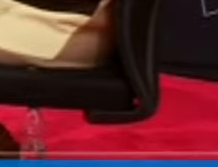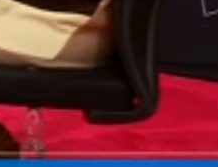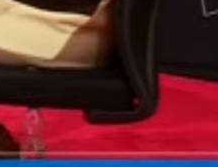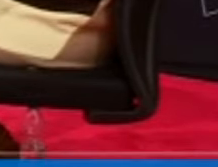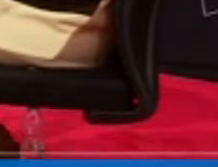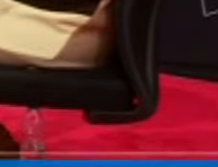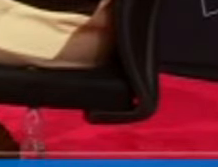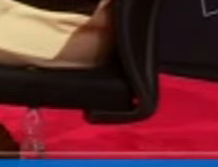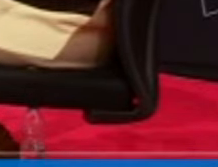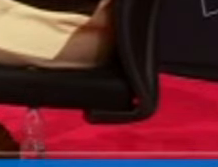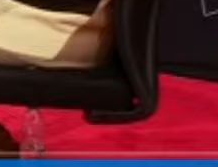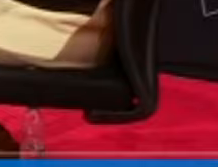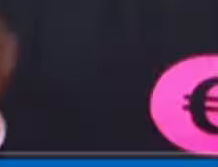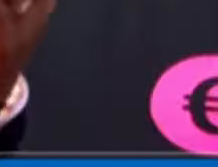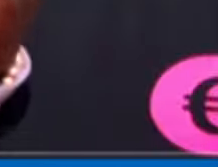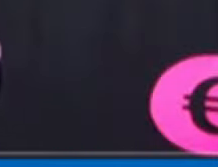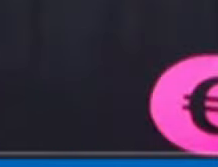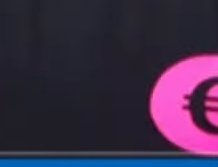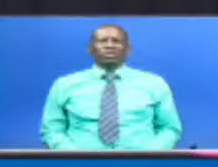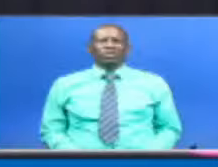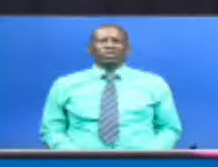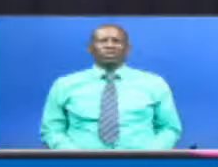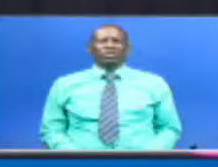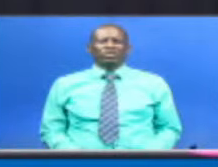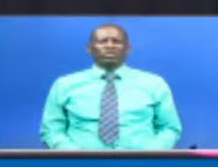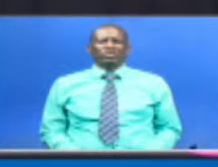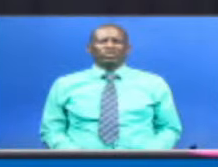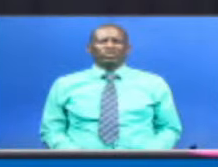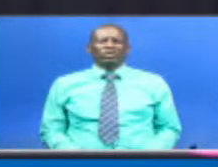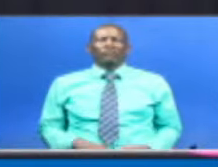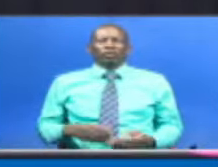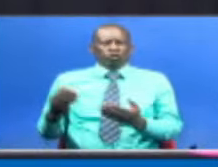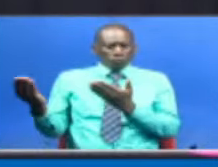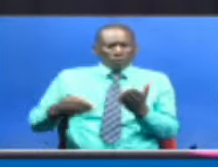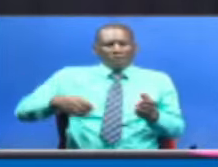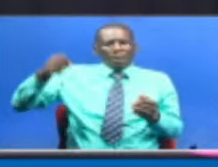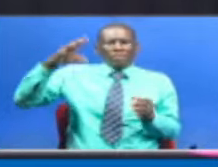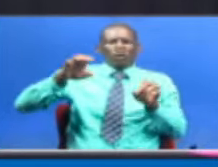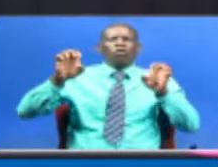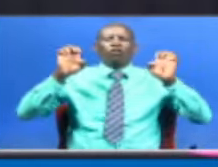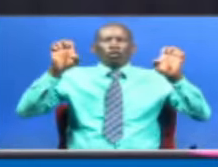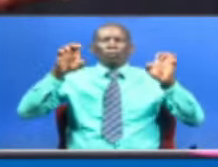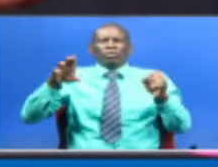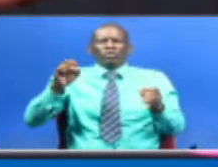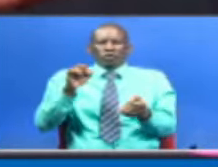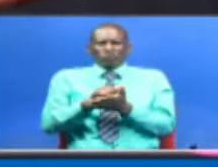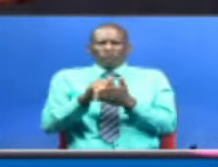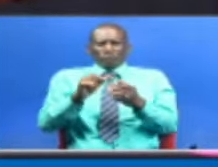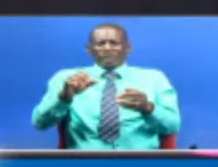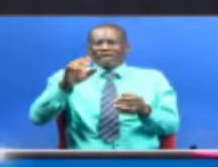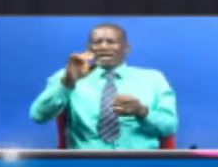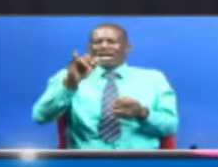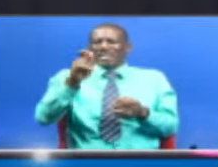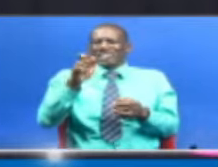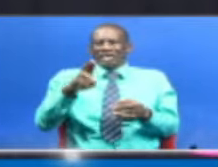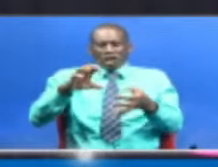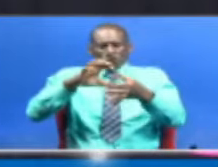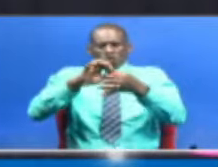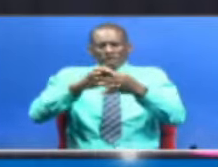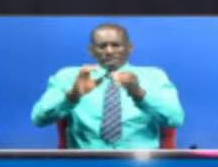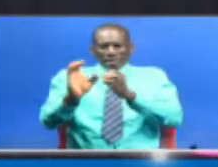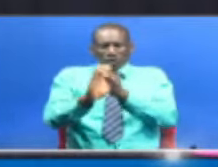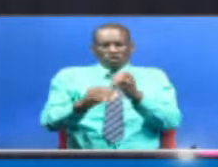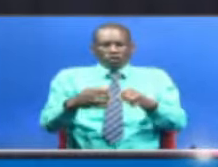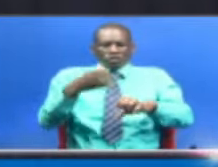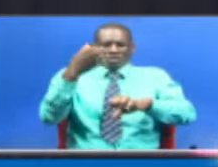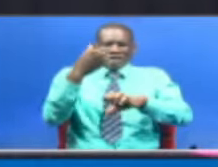that interconnection, to be able to bring that power from Ethiopia. To be able to interconnect the country, particularly the difficult